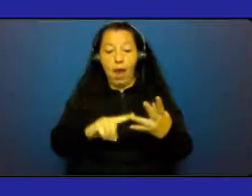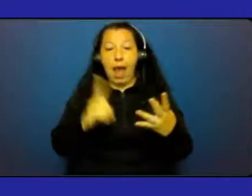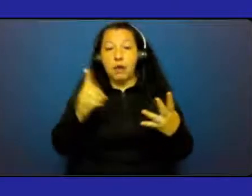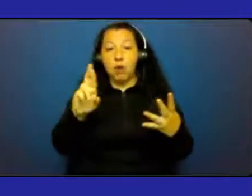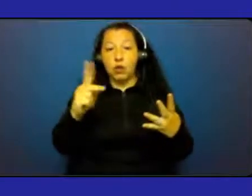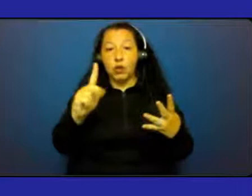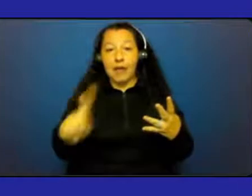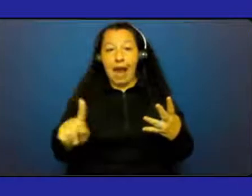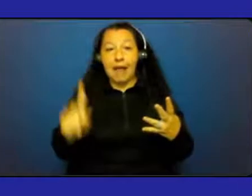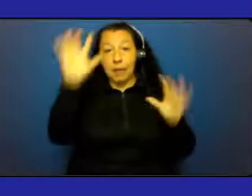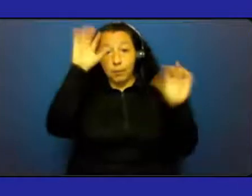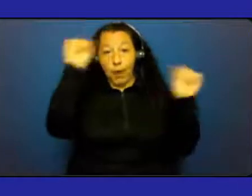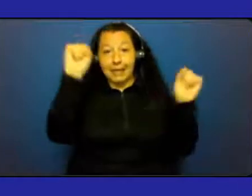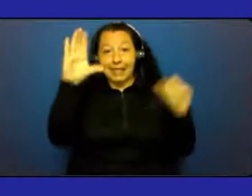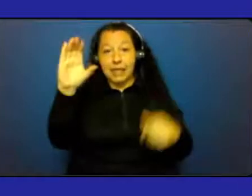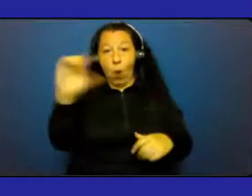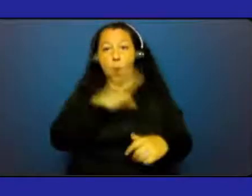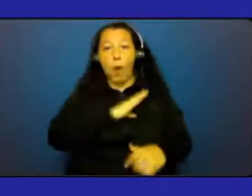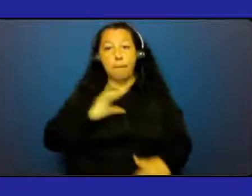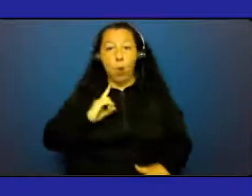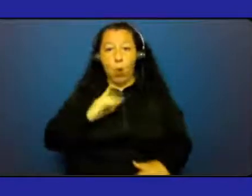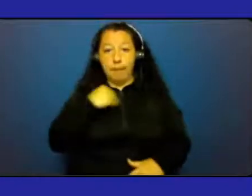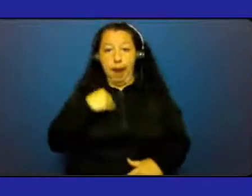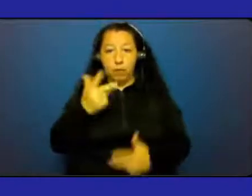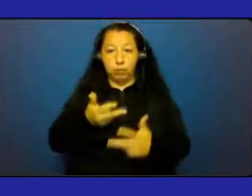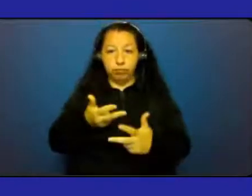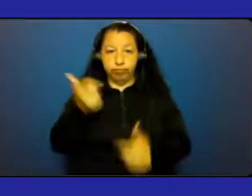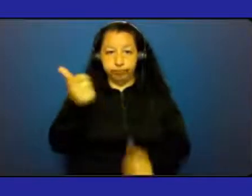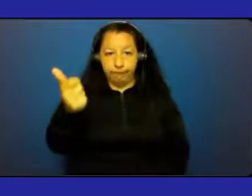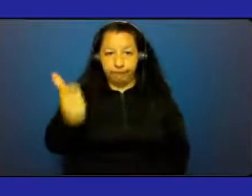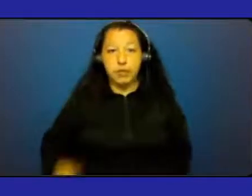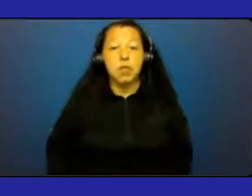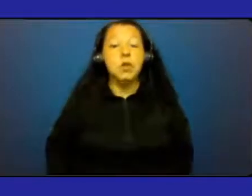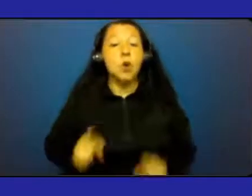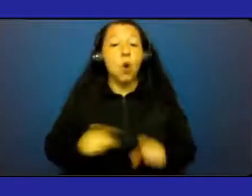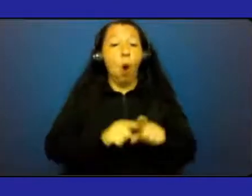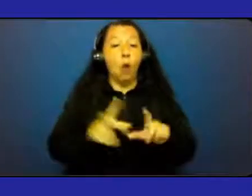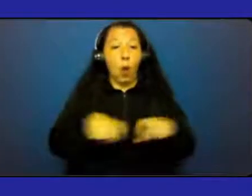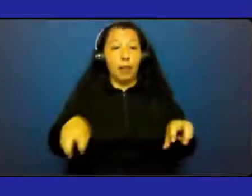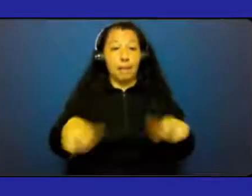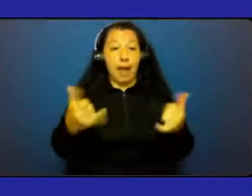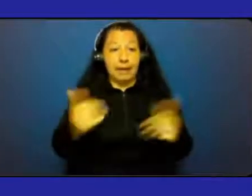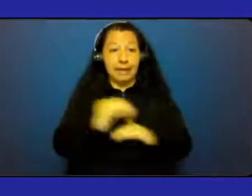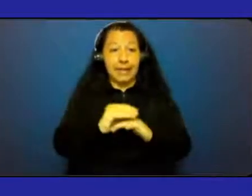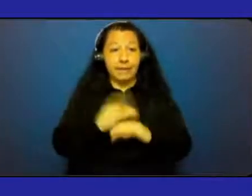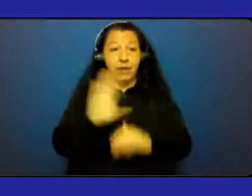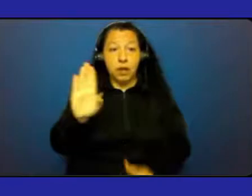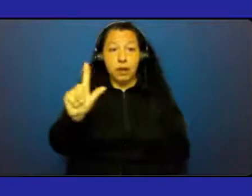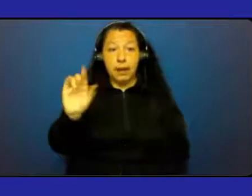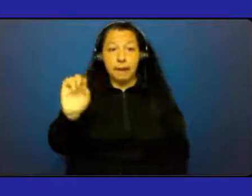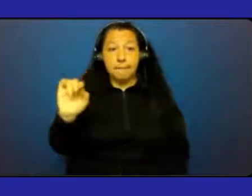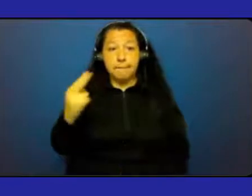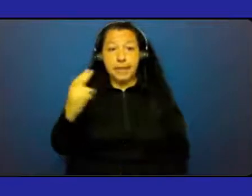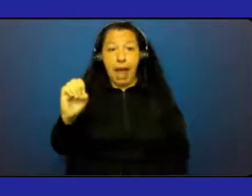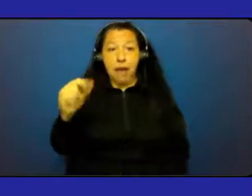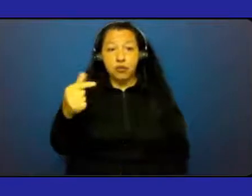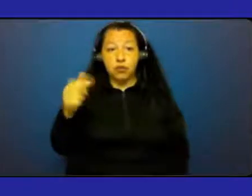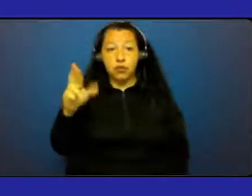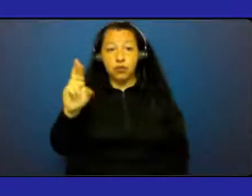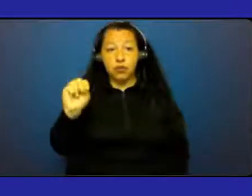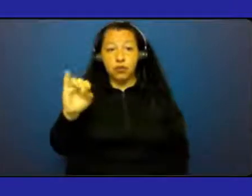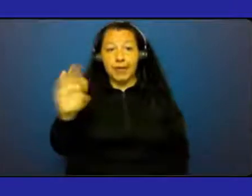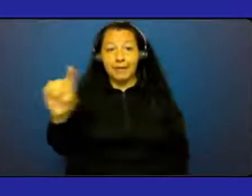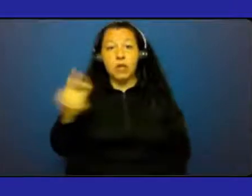CEO and also board member. Also on the panel this evening are Blanche Greenfield, our Deputy General Counsel, and she will